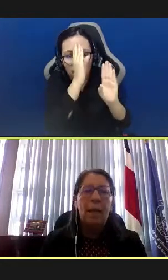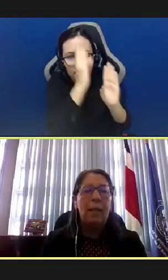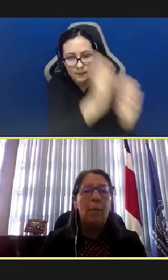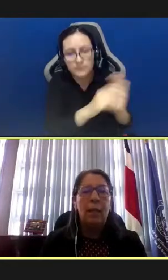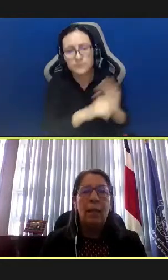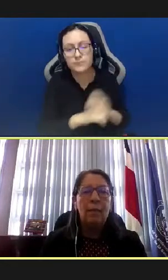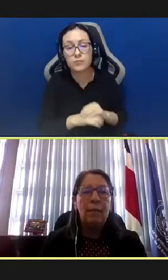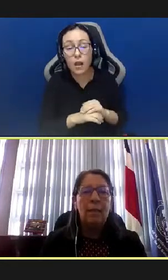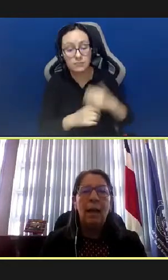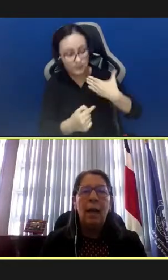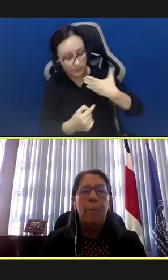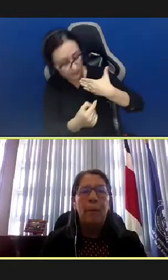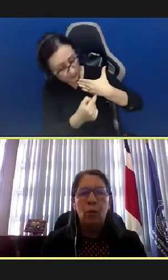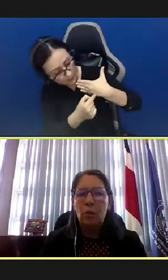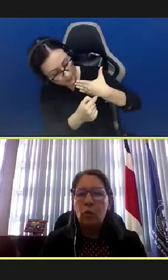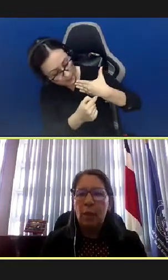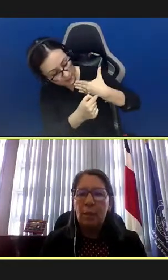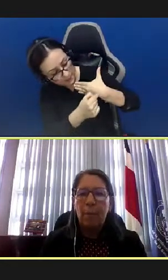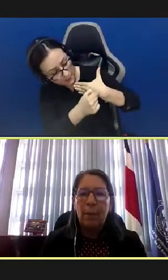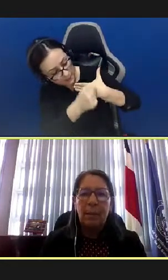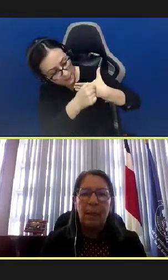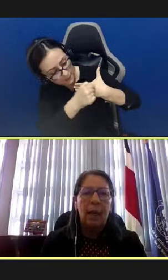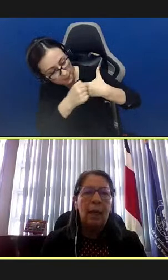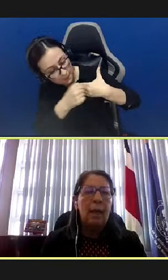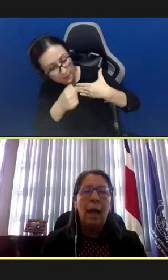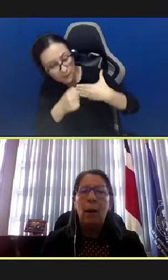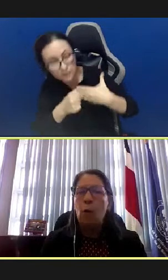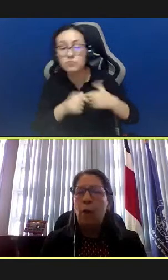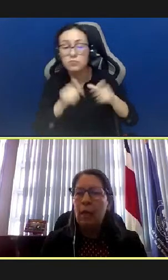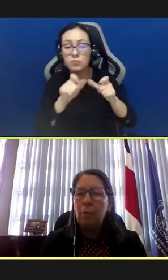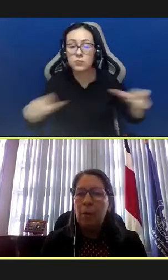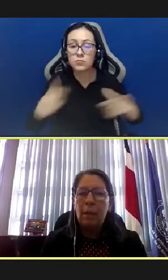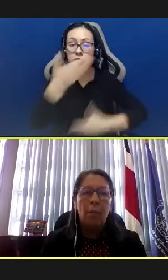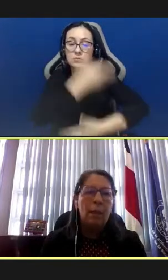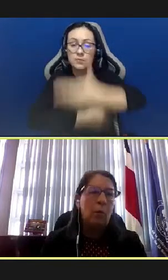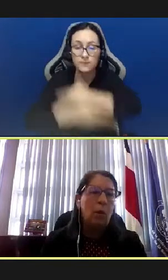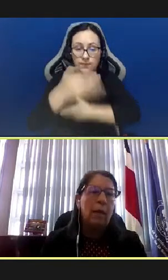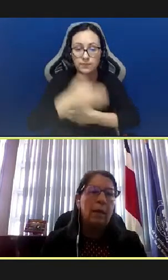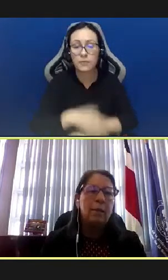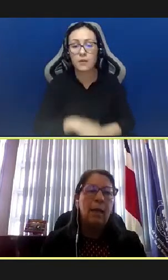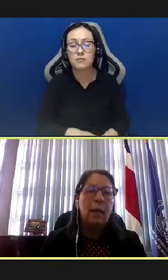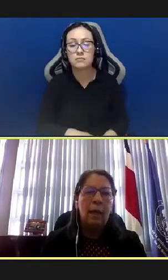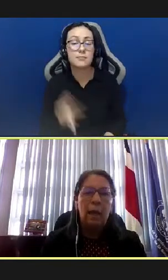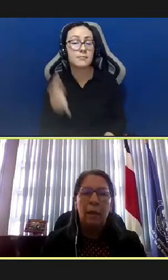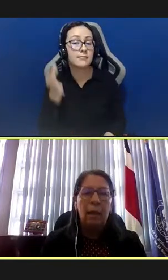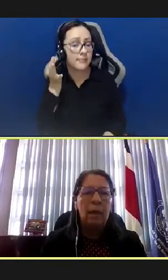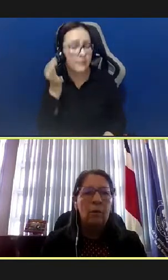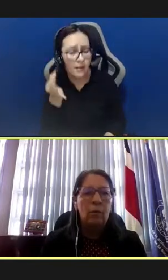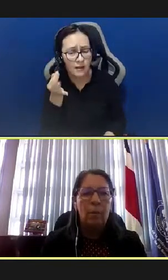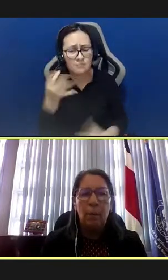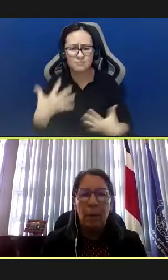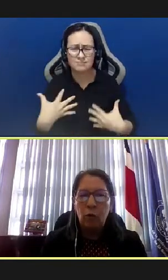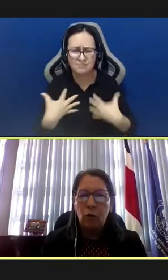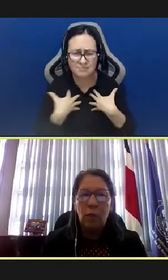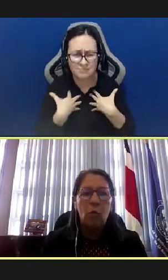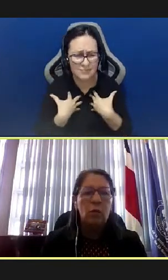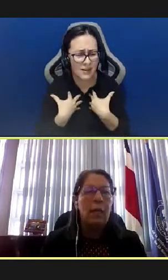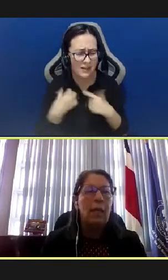at the psychological and psychosocial communication and support that we can provide, also working